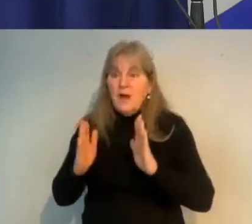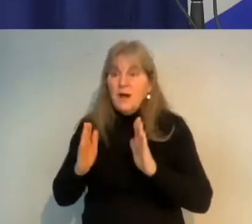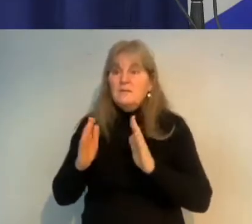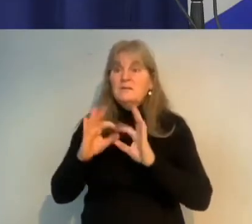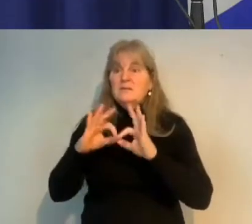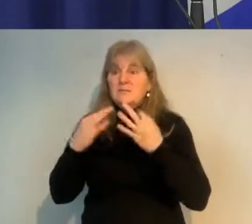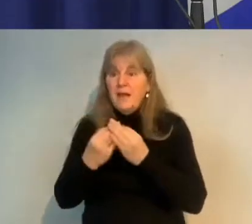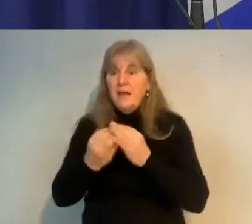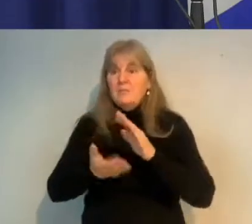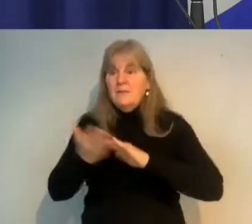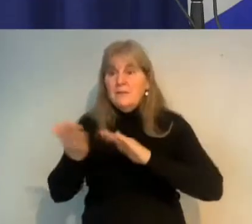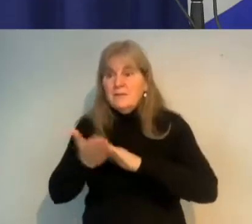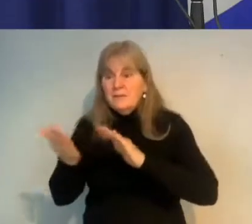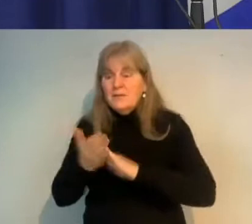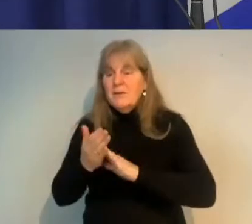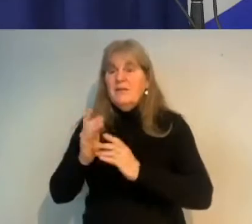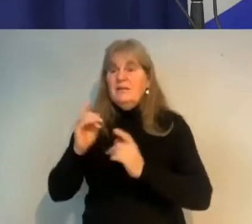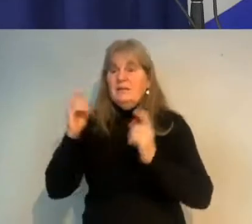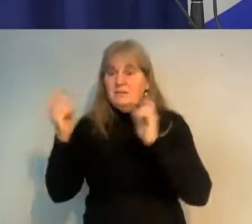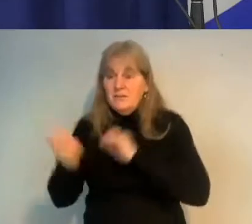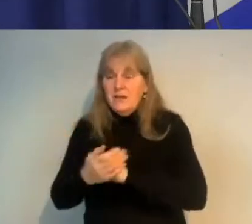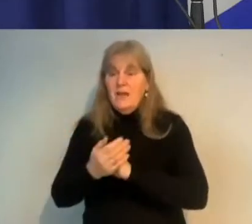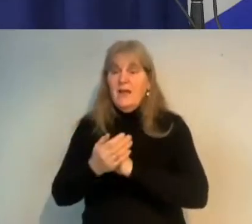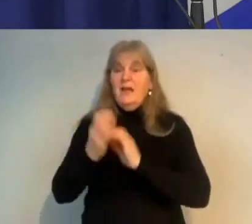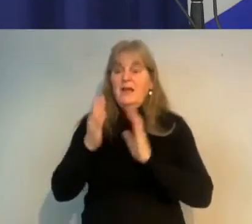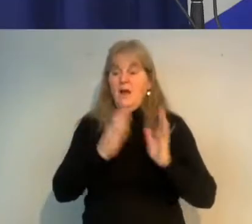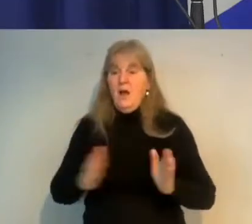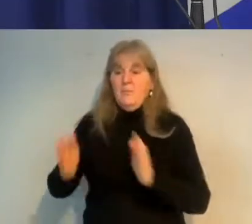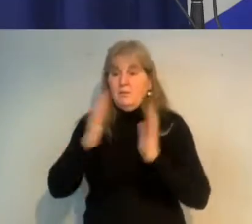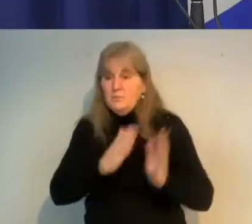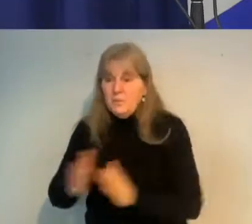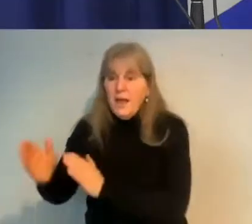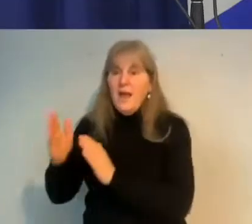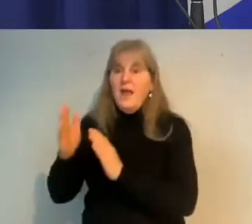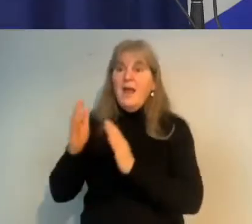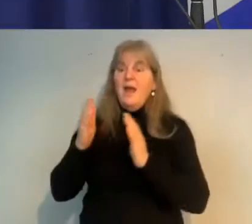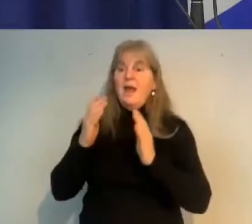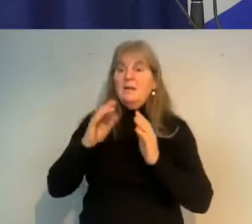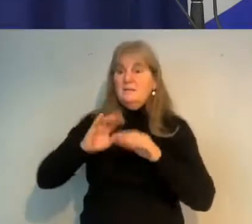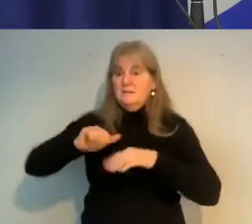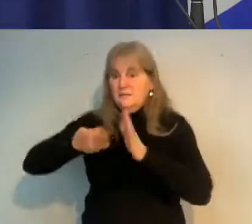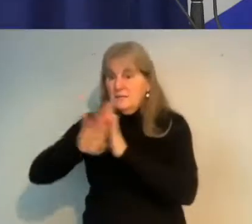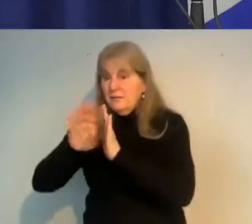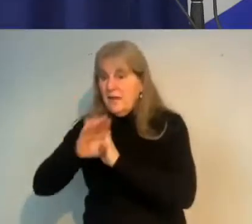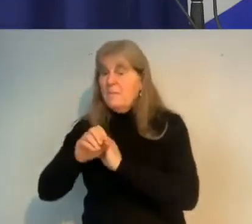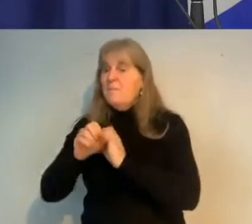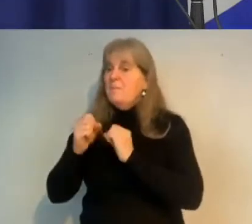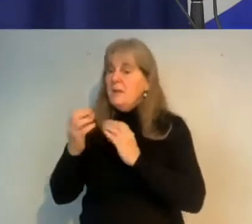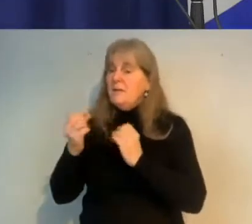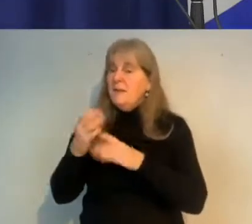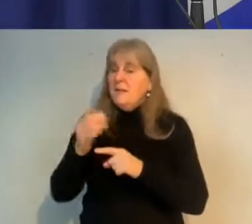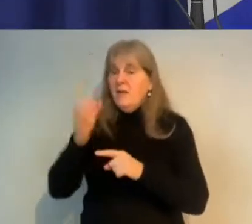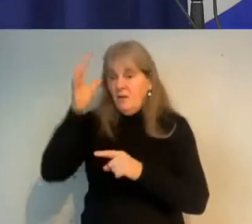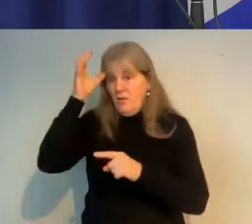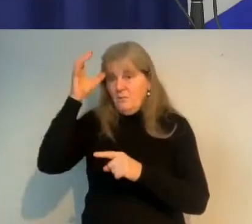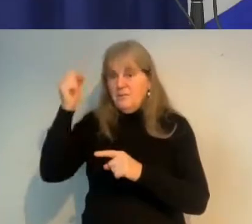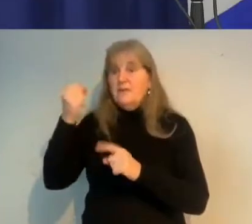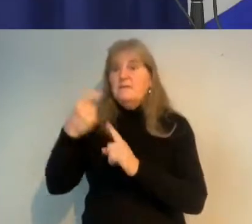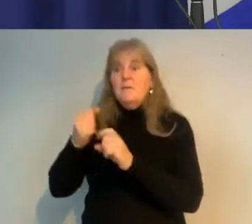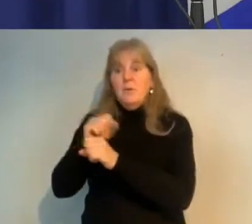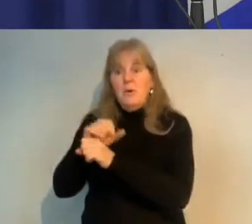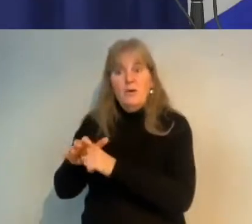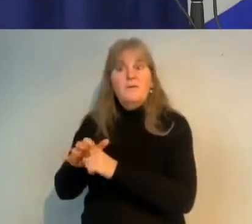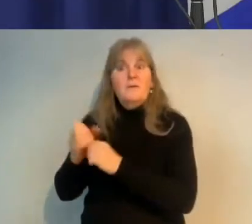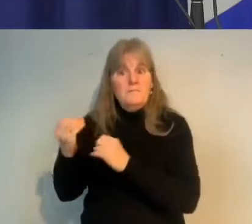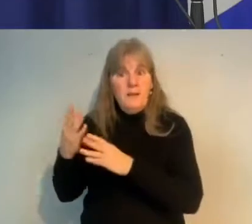operational plans, and along the way, we've learned an awful lot of COVID sense. We understand now how to run these organizations,